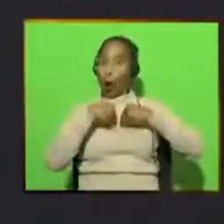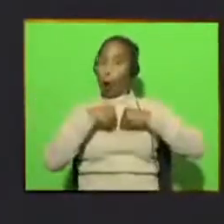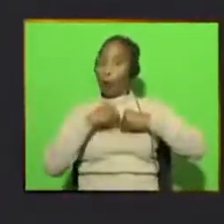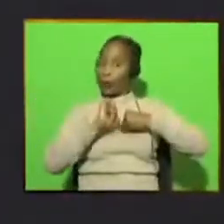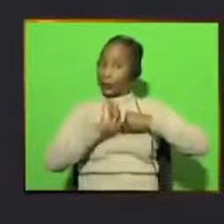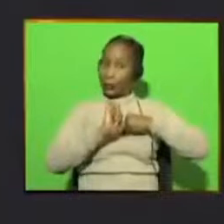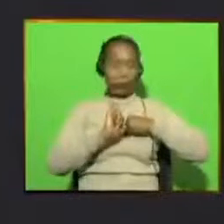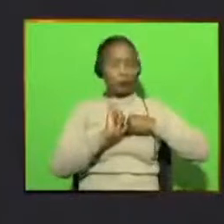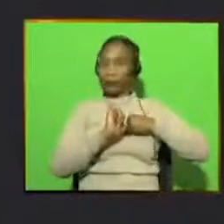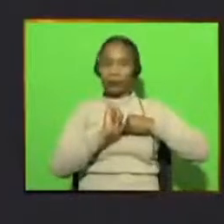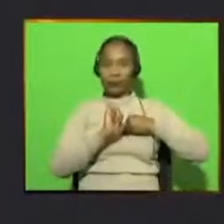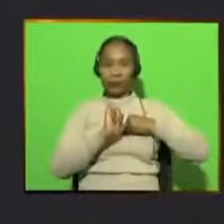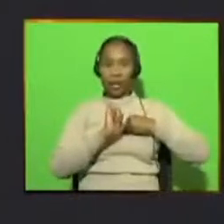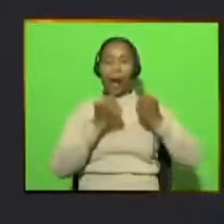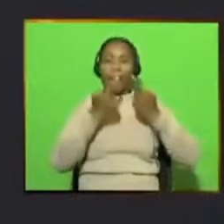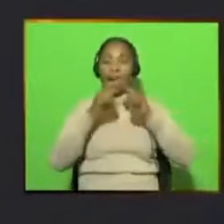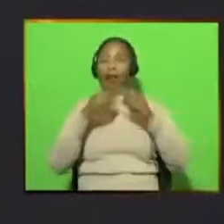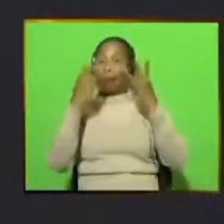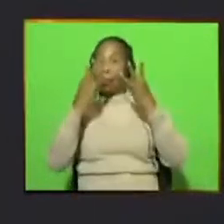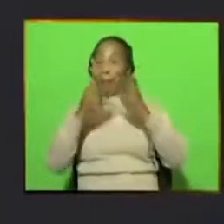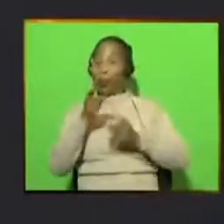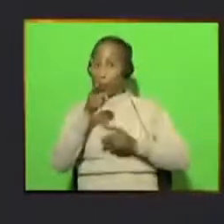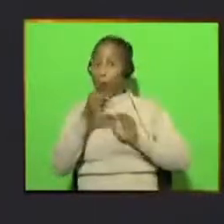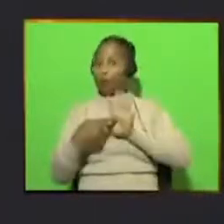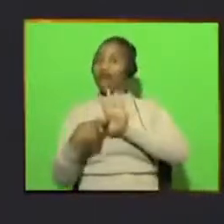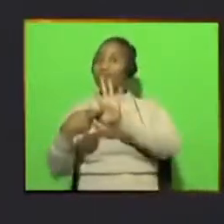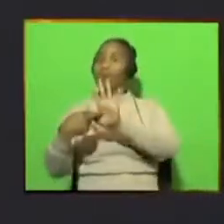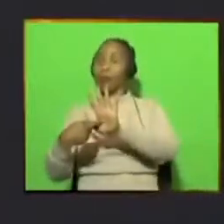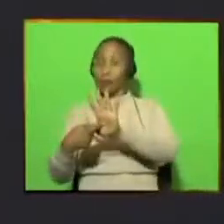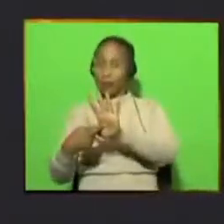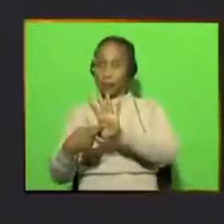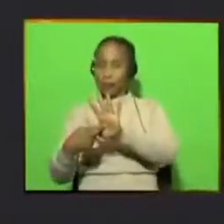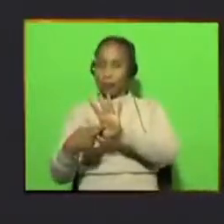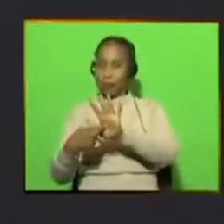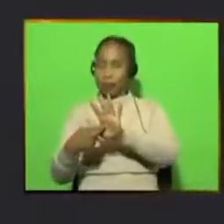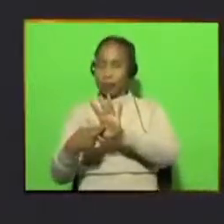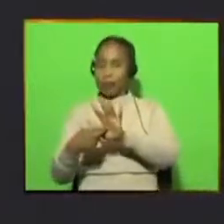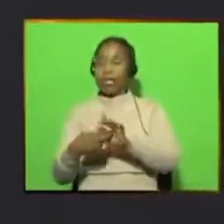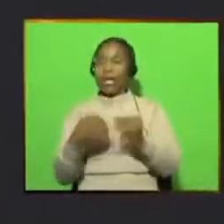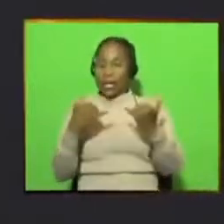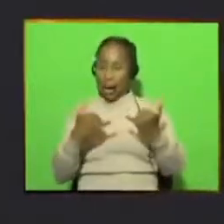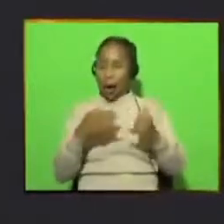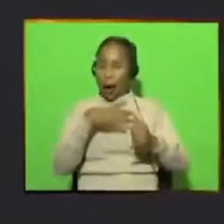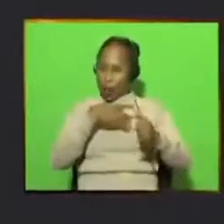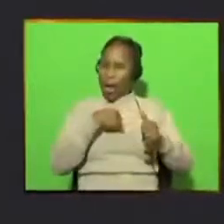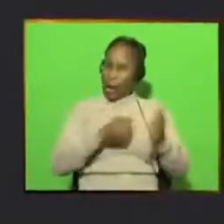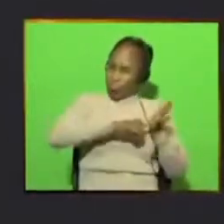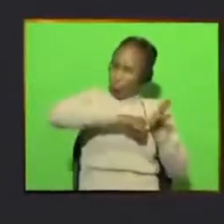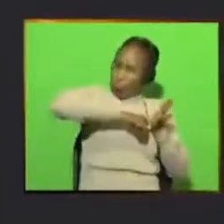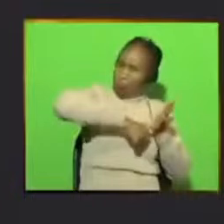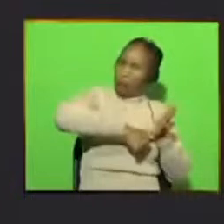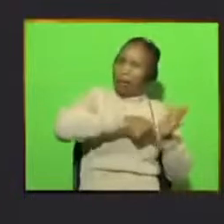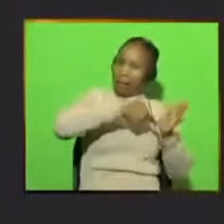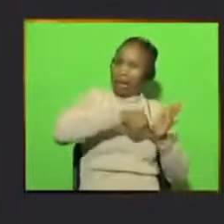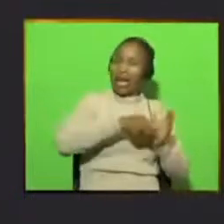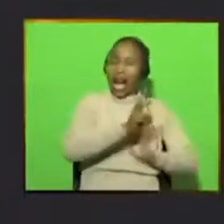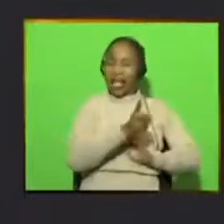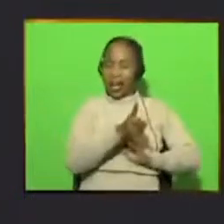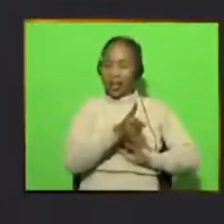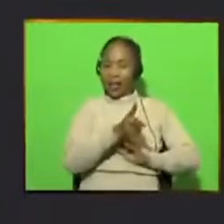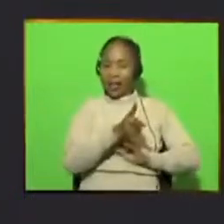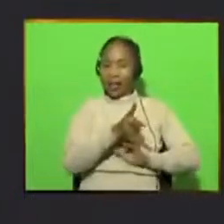the people you represent. And I want to put emphasis on that, because that's